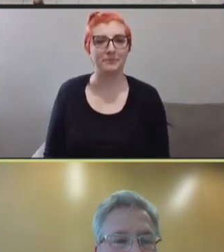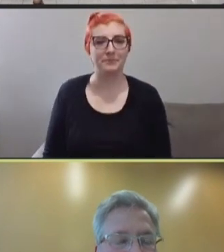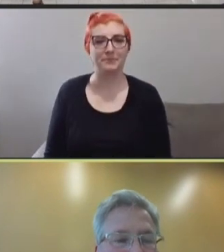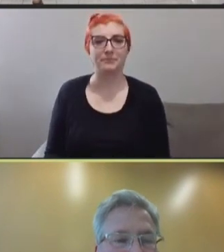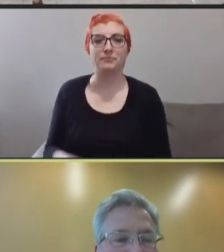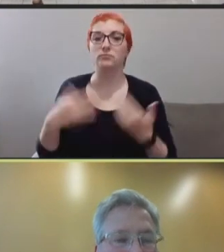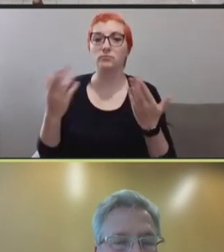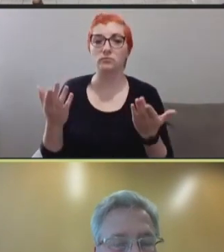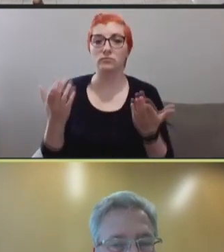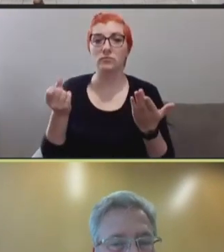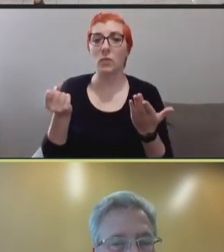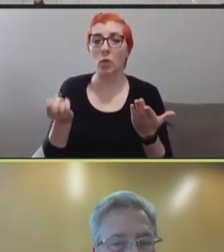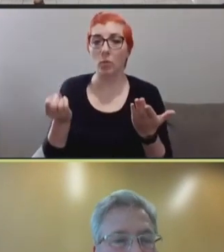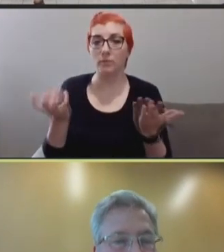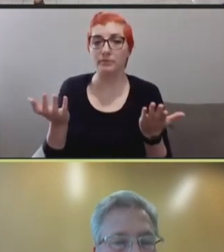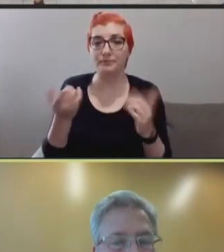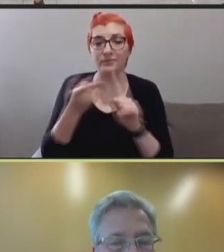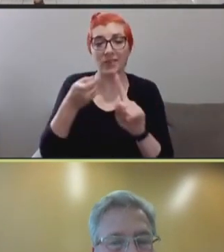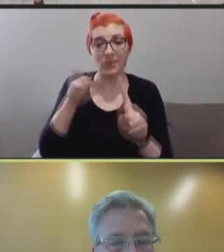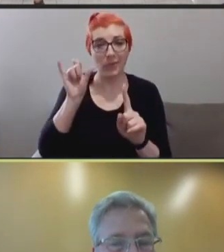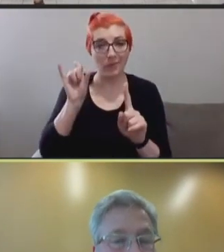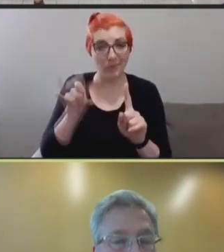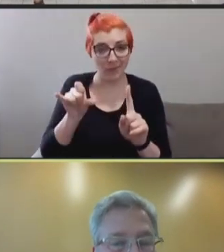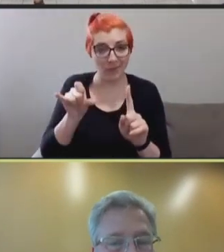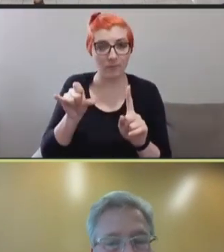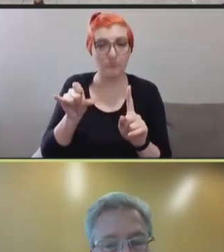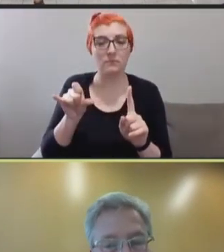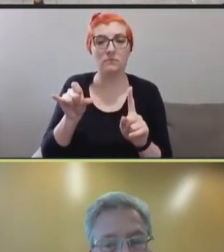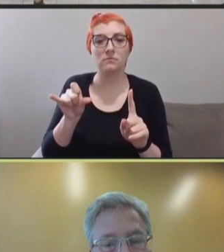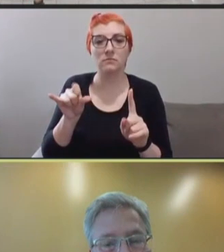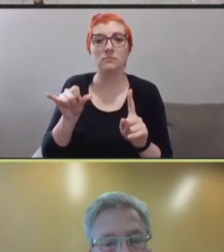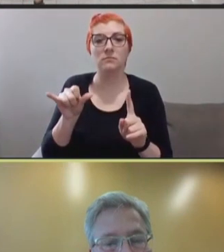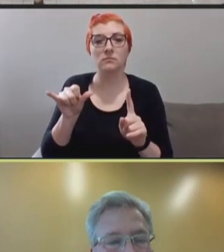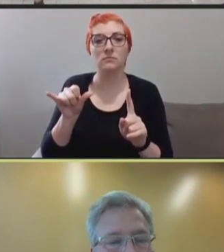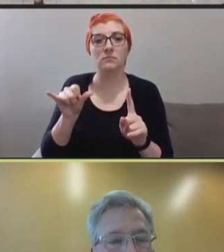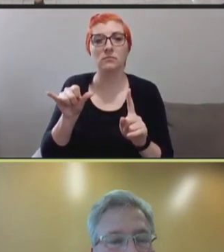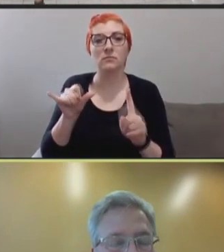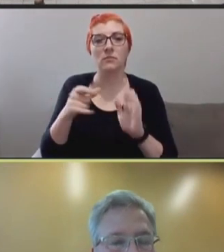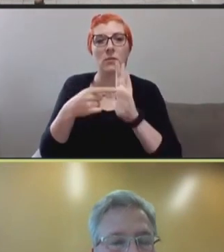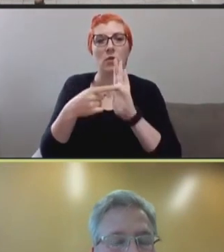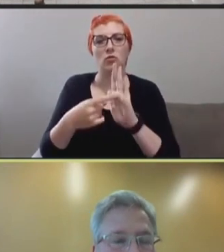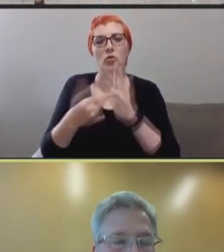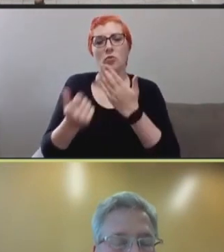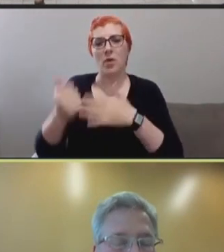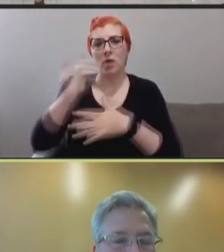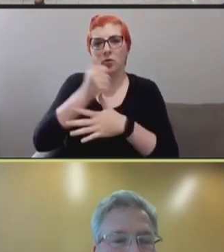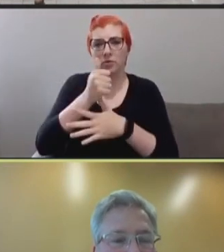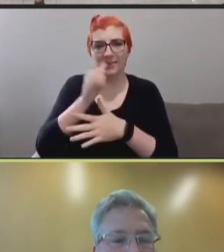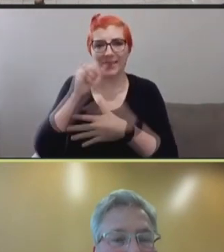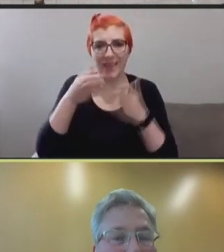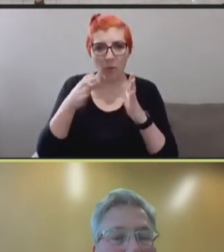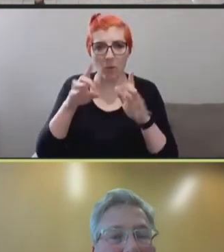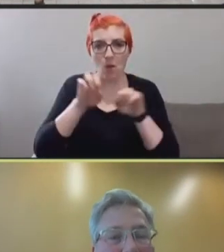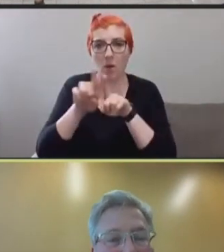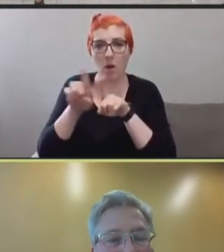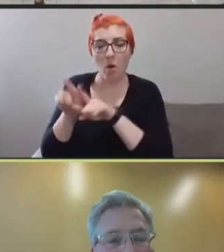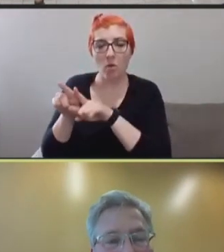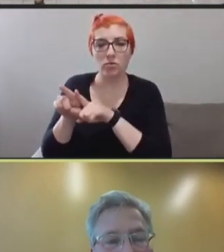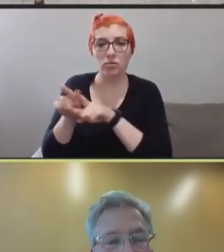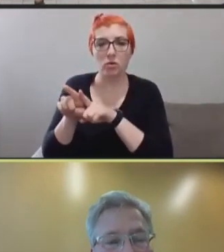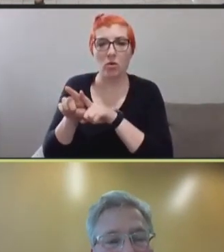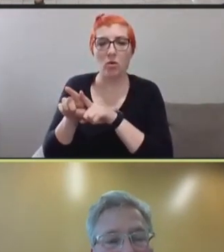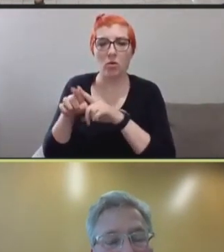So from this, it not only informed the prioritization in that way, but also suggested some